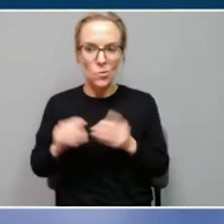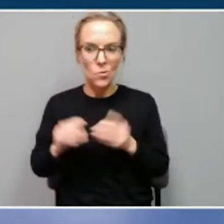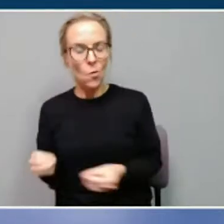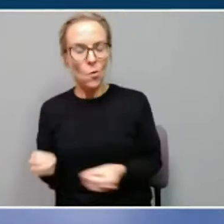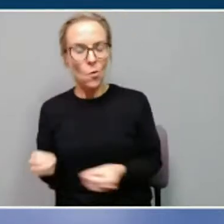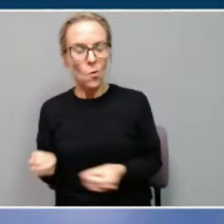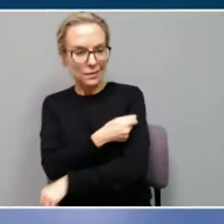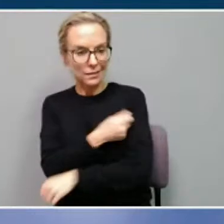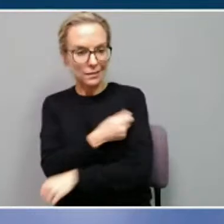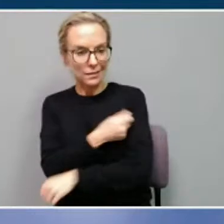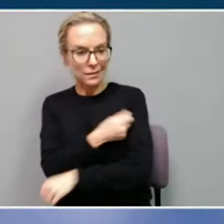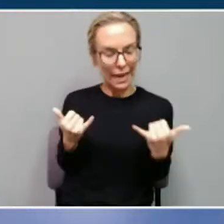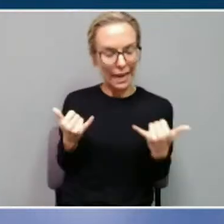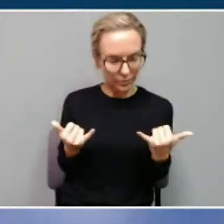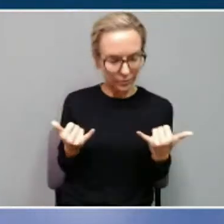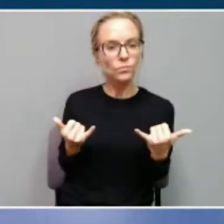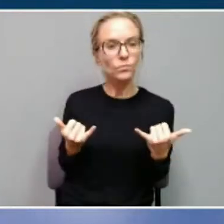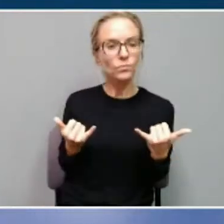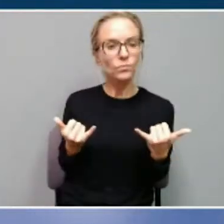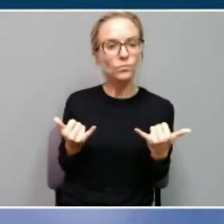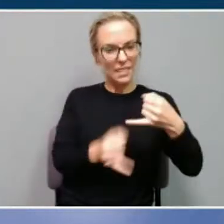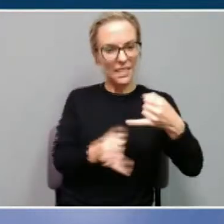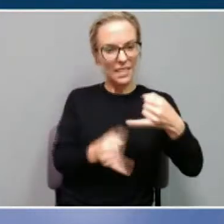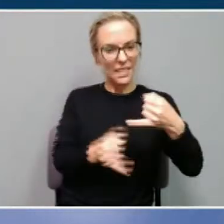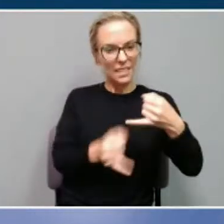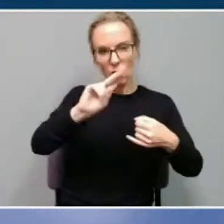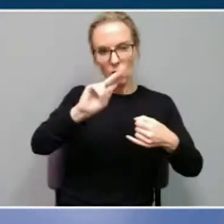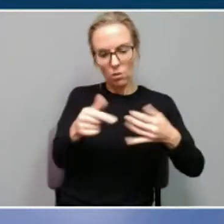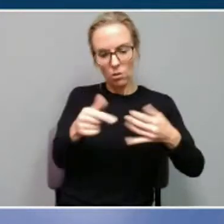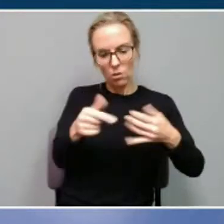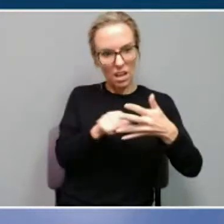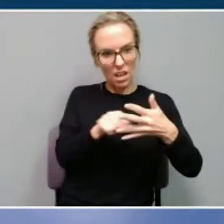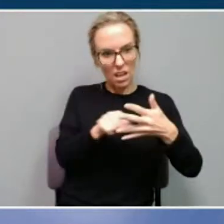if you look at the end of August, you are 5.8